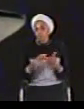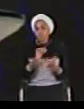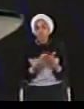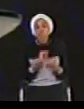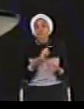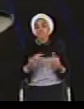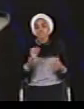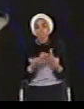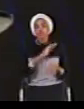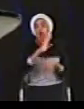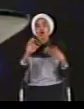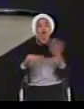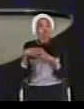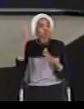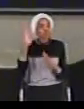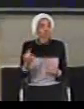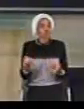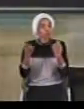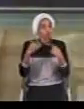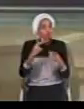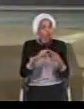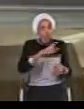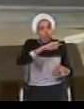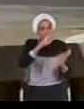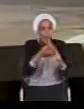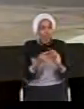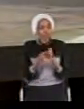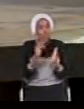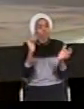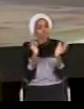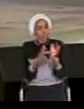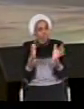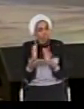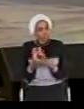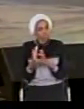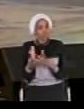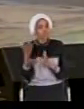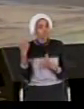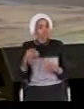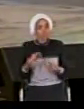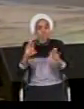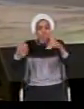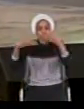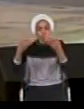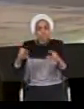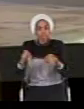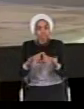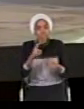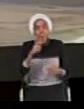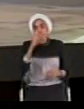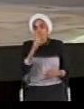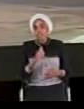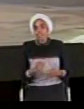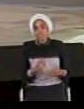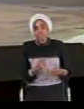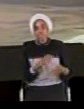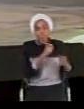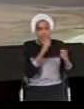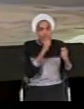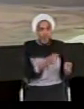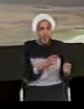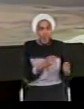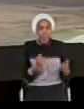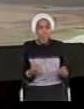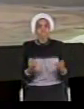to repentance. And so Jesus was given a ransom for us, that his